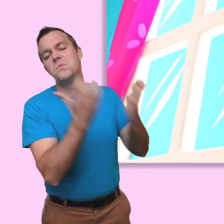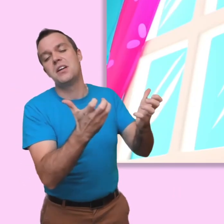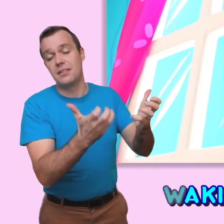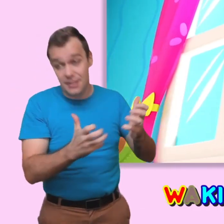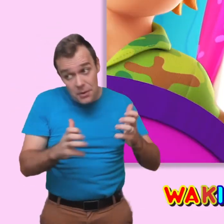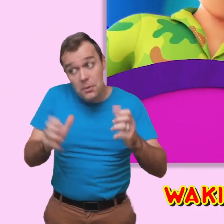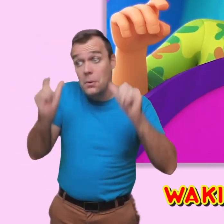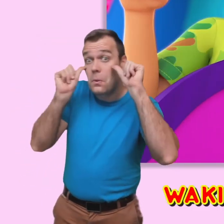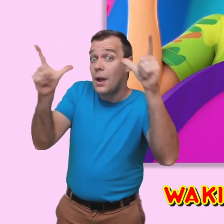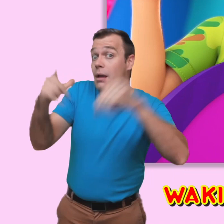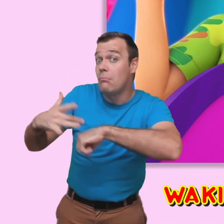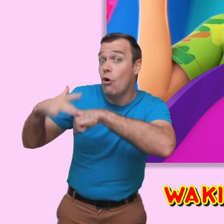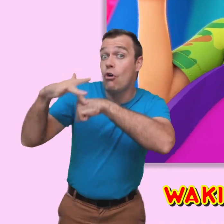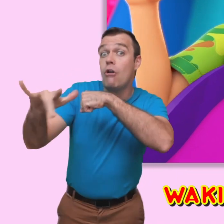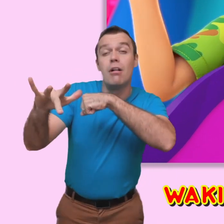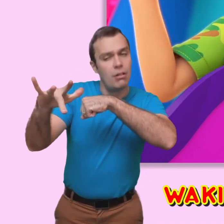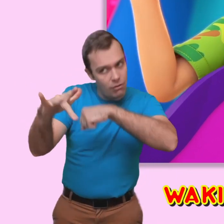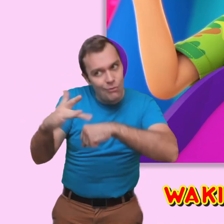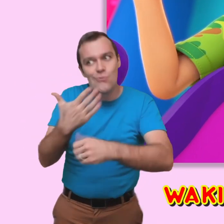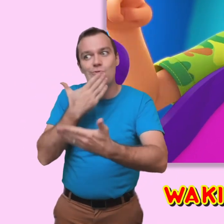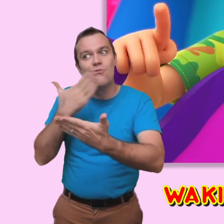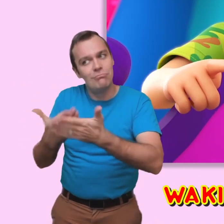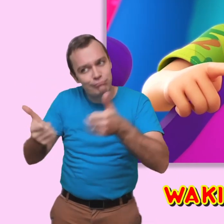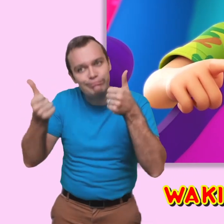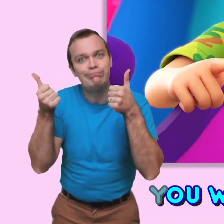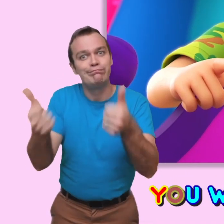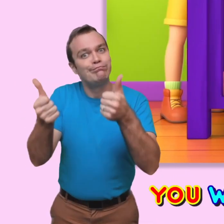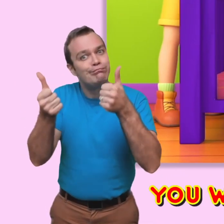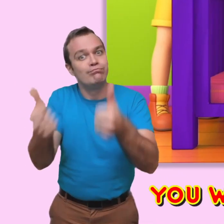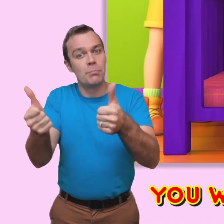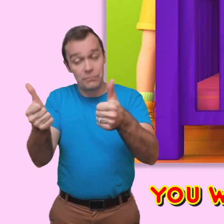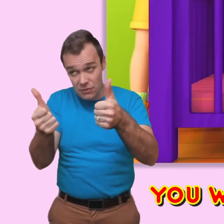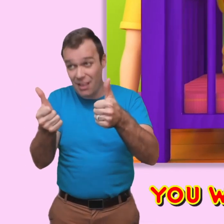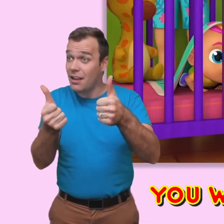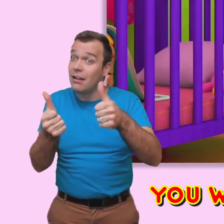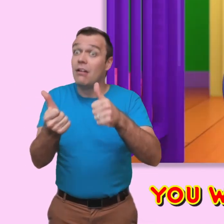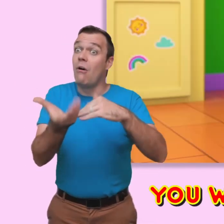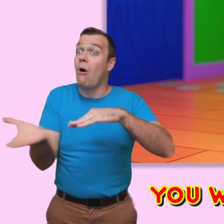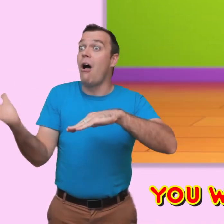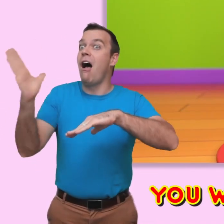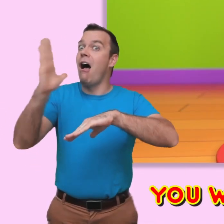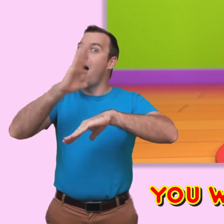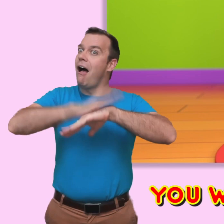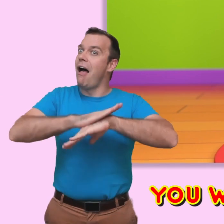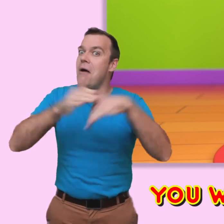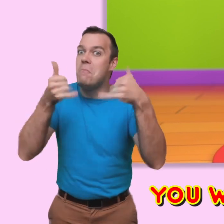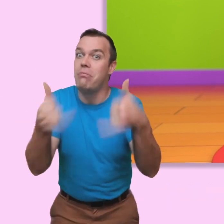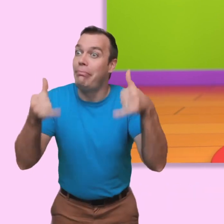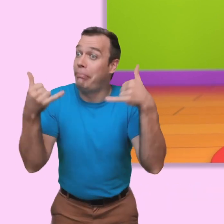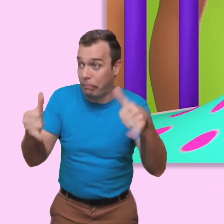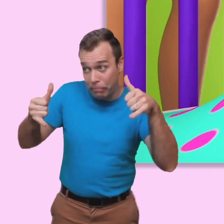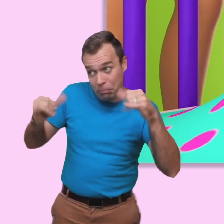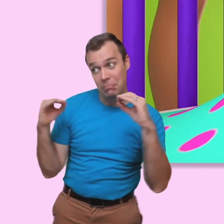bed. Waking up early is good for you. You will have a longer day to